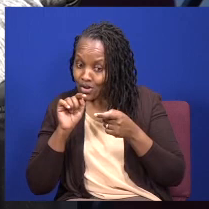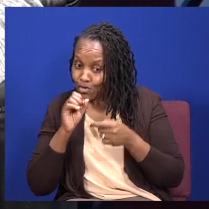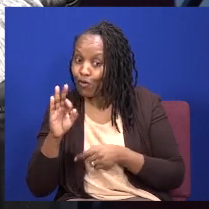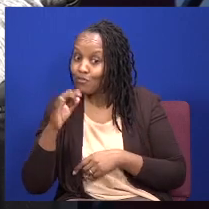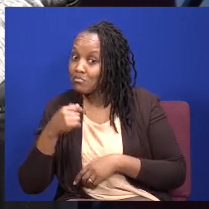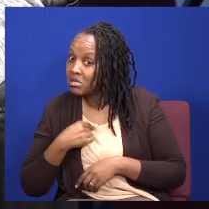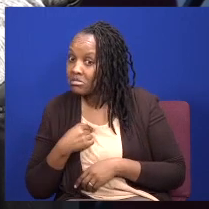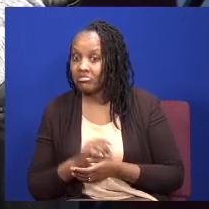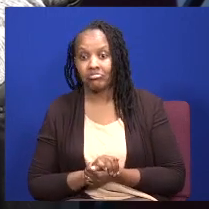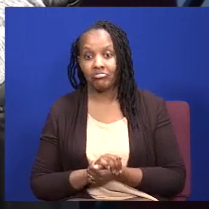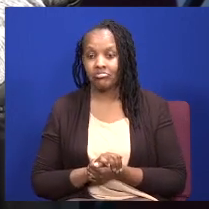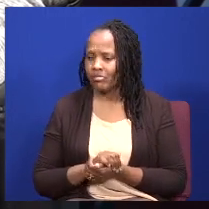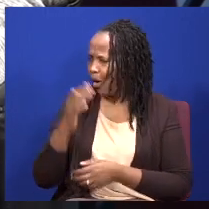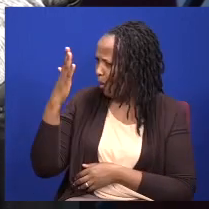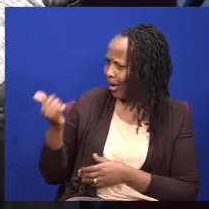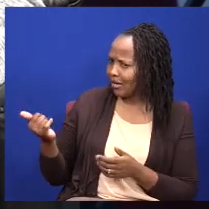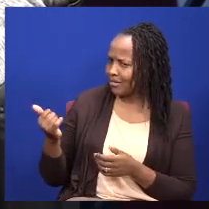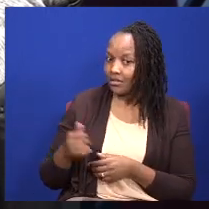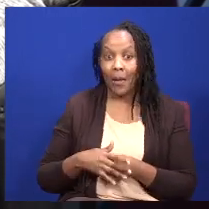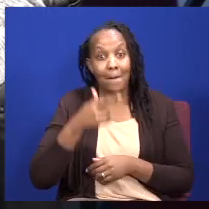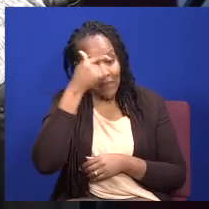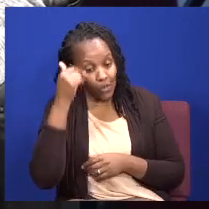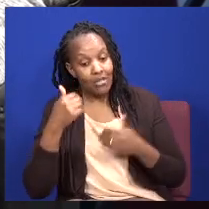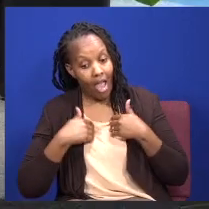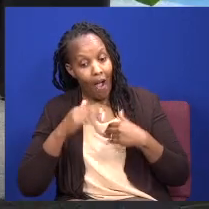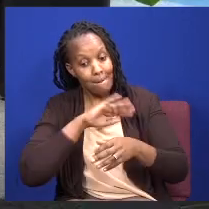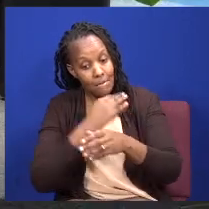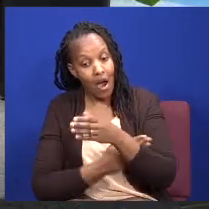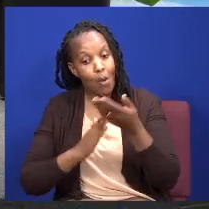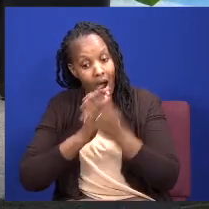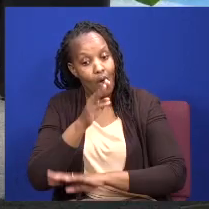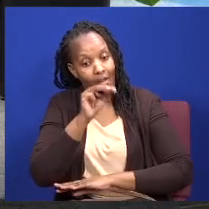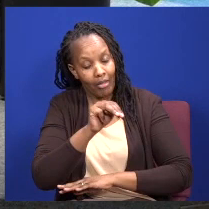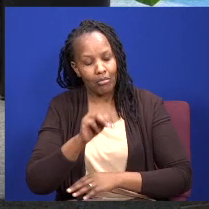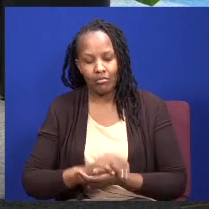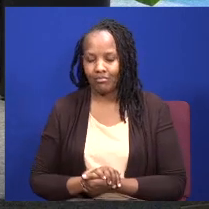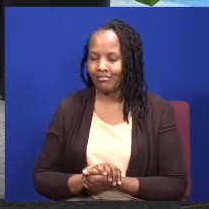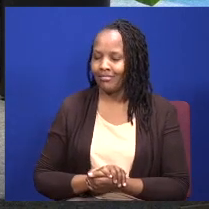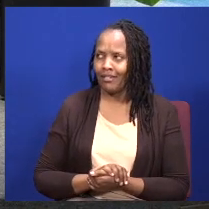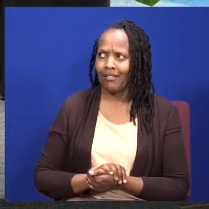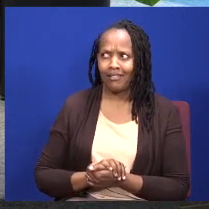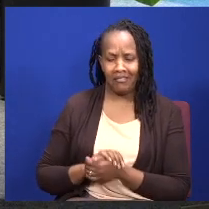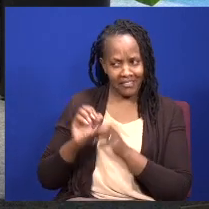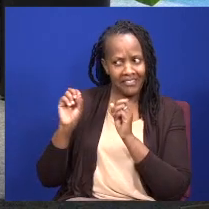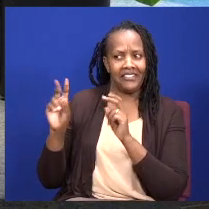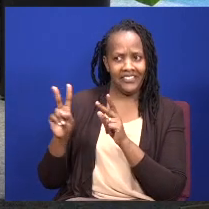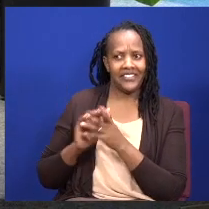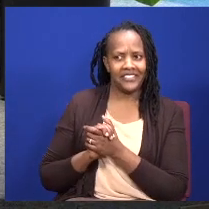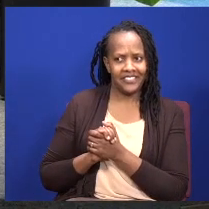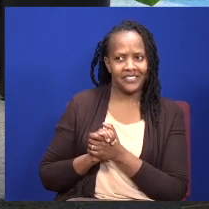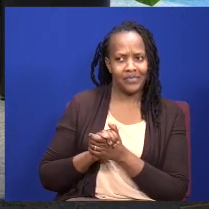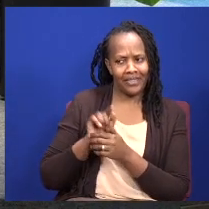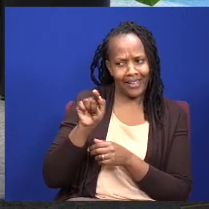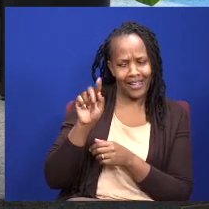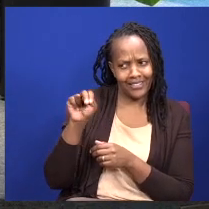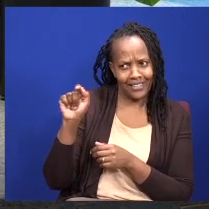of you? Yes. Why should they be afraid of you? Because I have power over them. Okay, that's interesting.